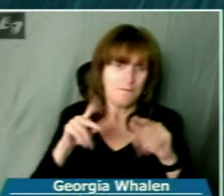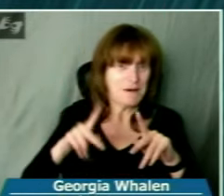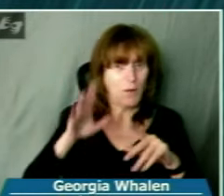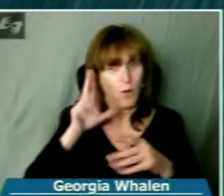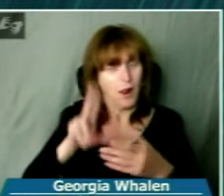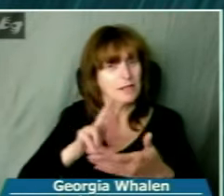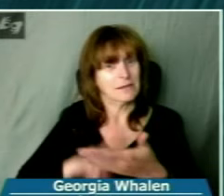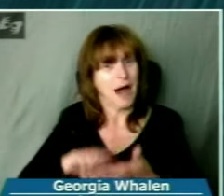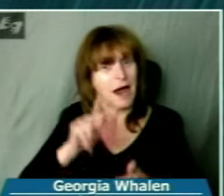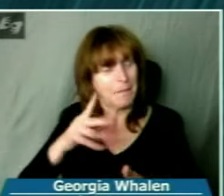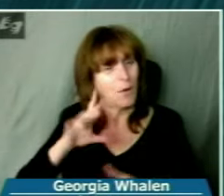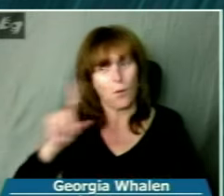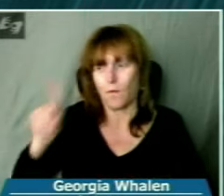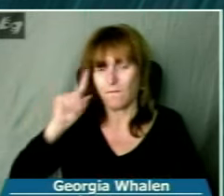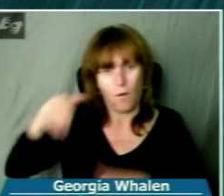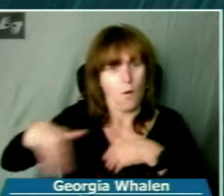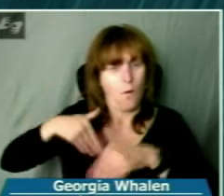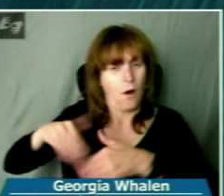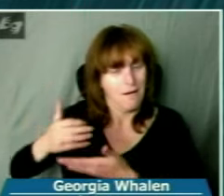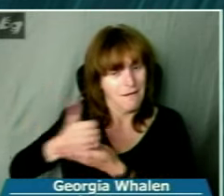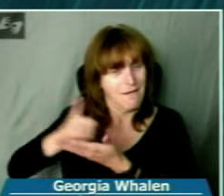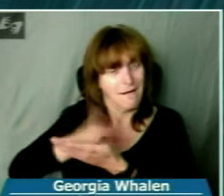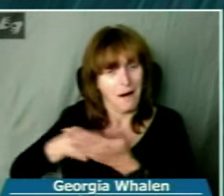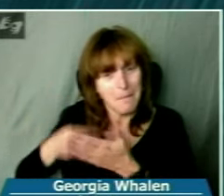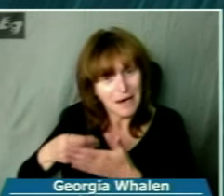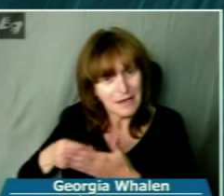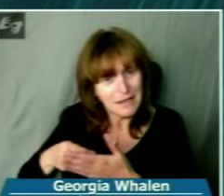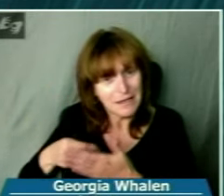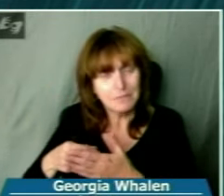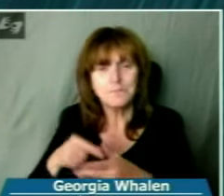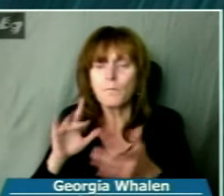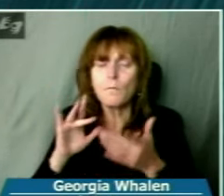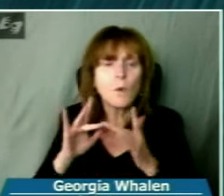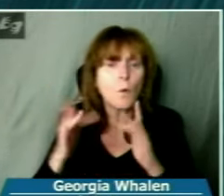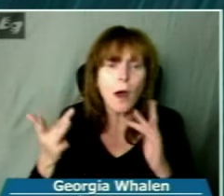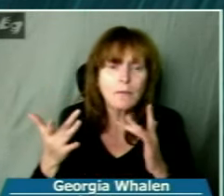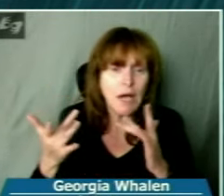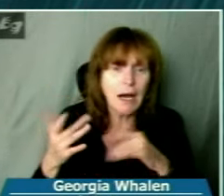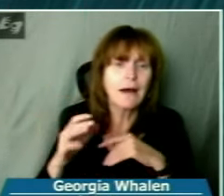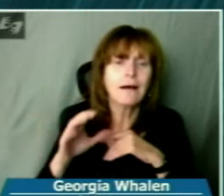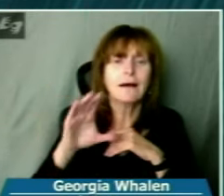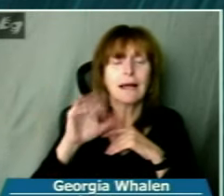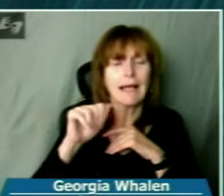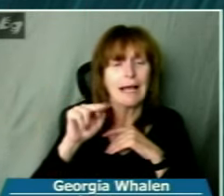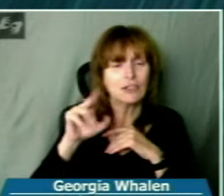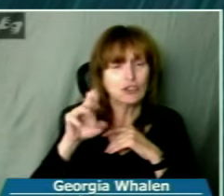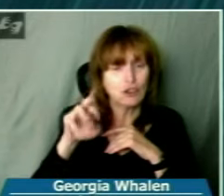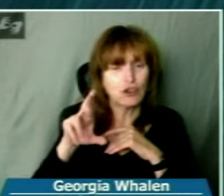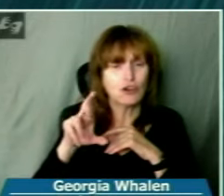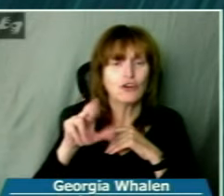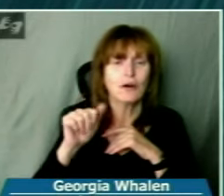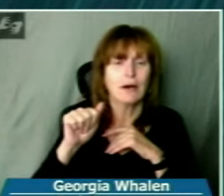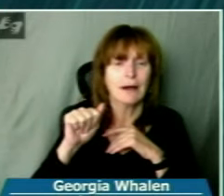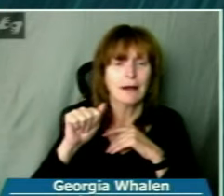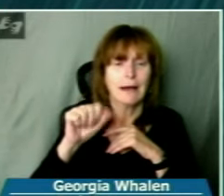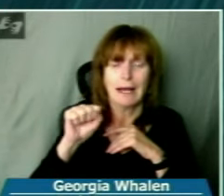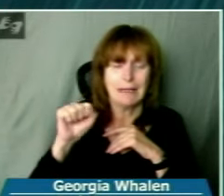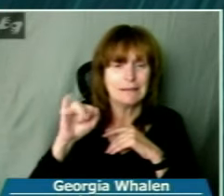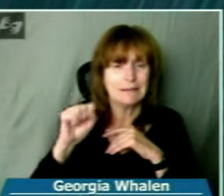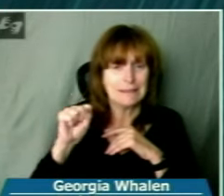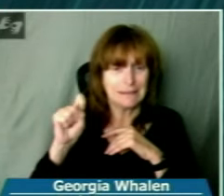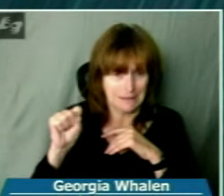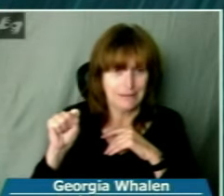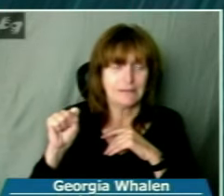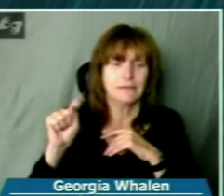cancerassist.ca, is where you can go to get more information on that. and thank them for doing